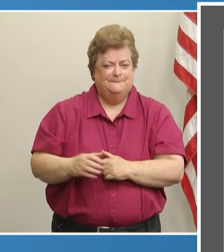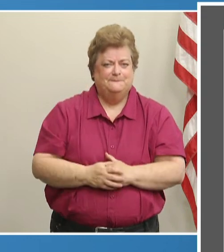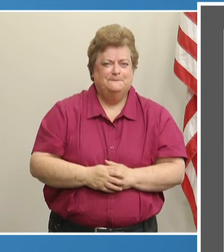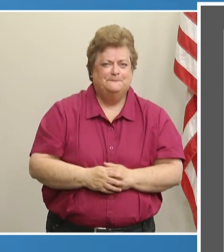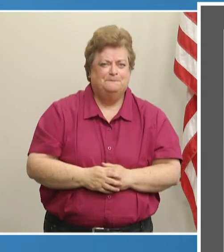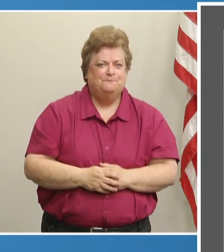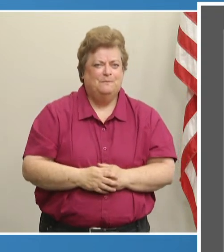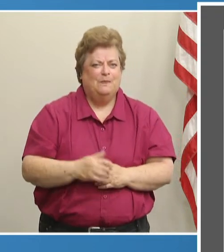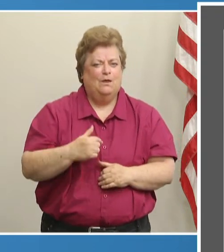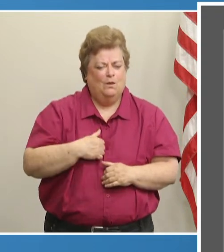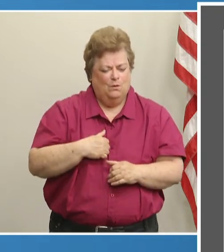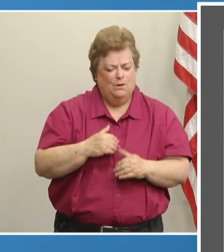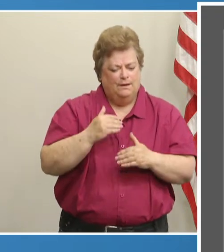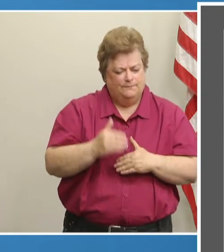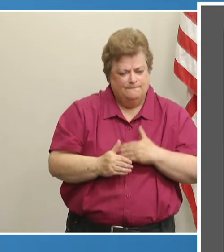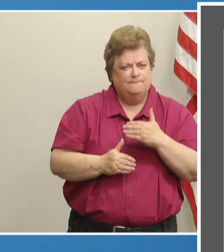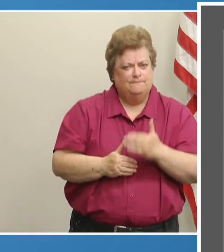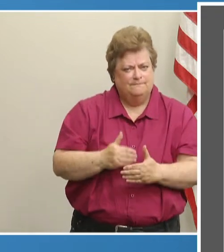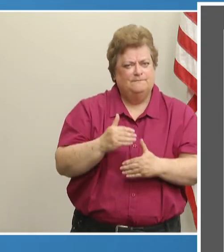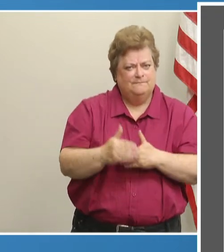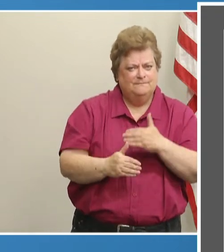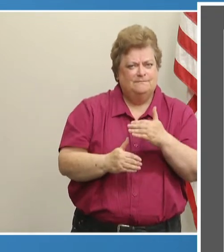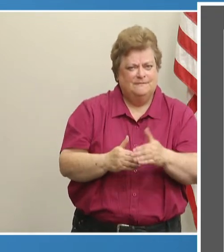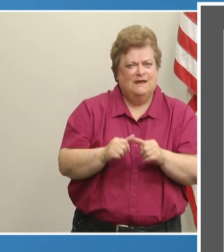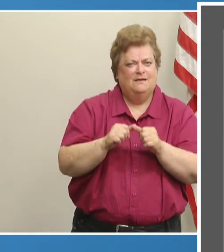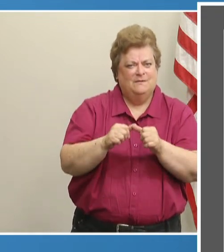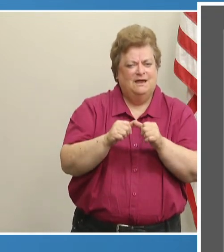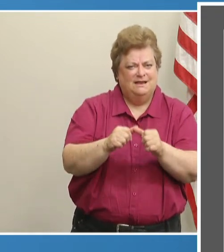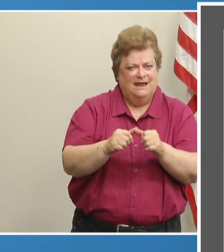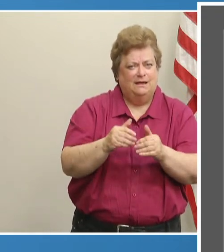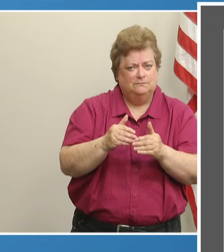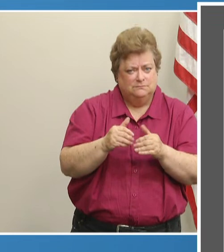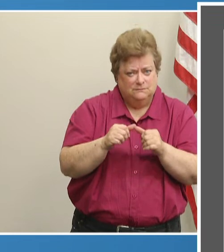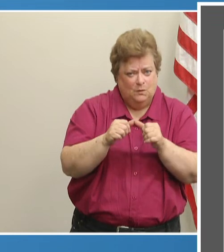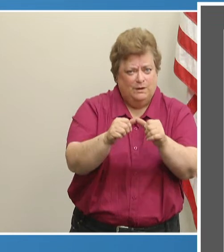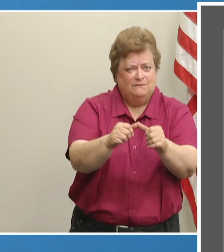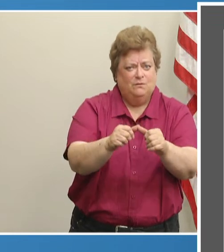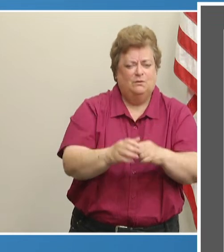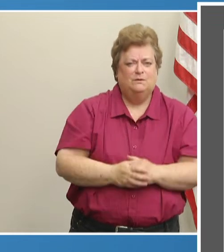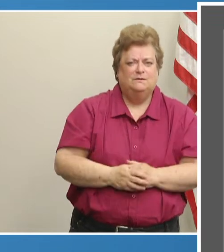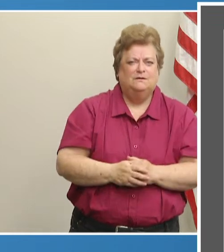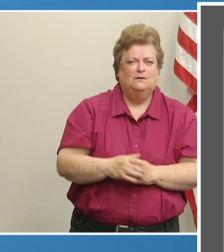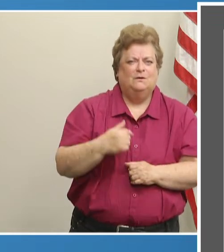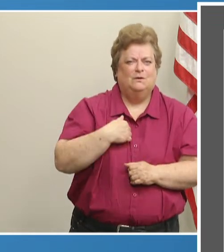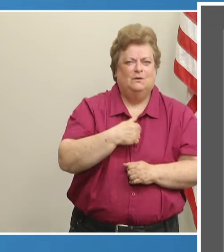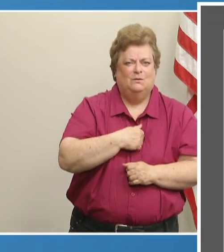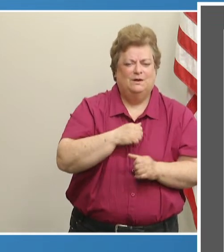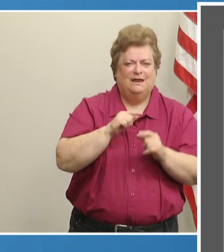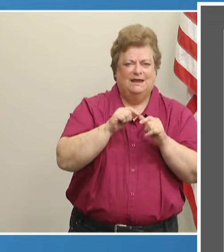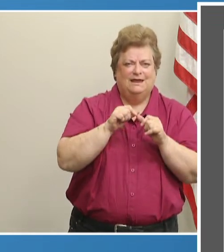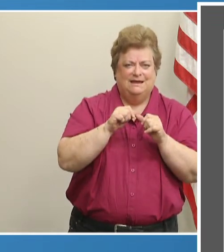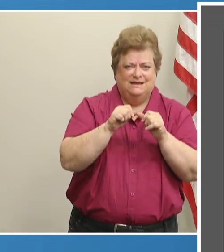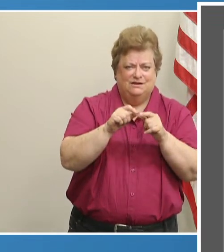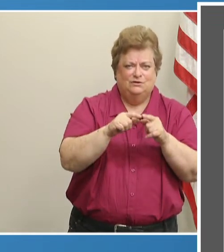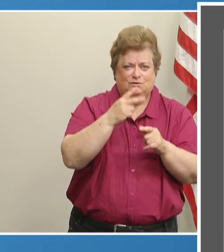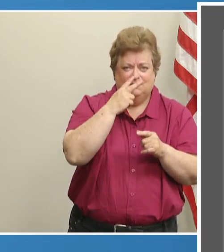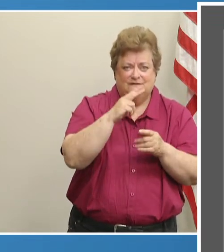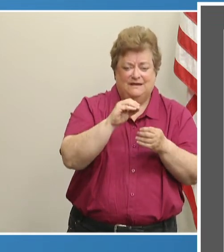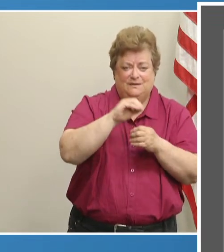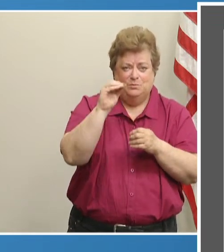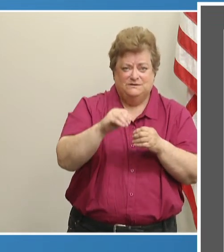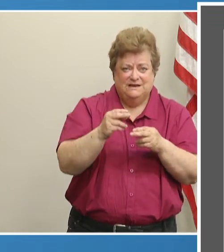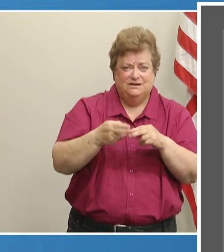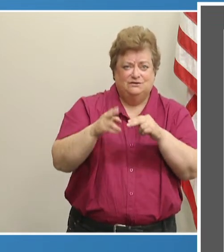We're making steady progress and must maintain our forward momentum. We'll continue to see percentages rise as more people